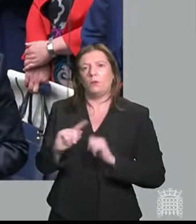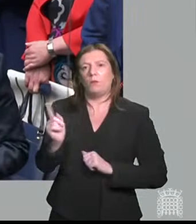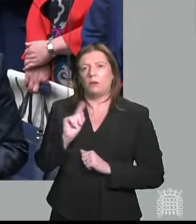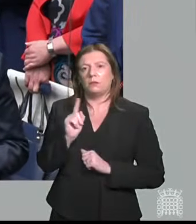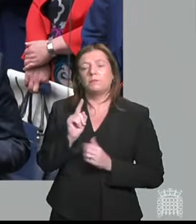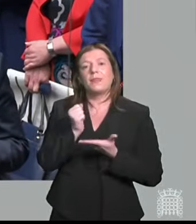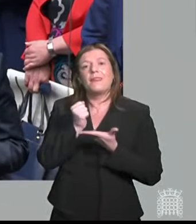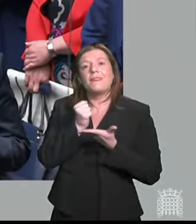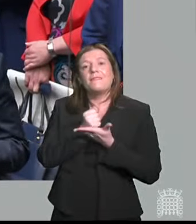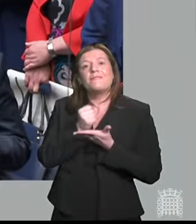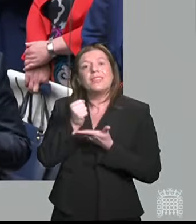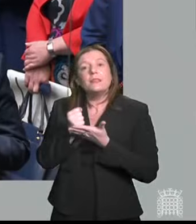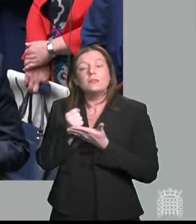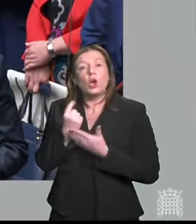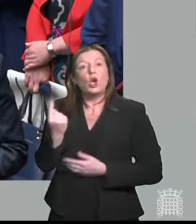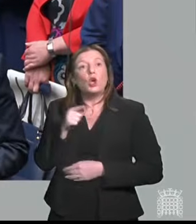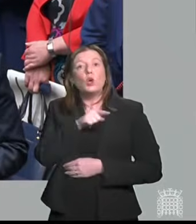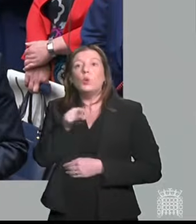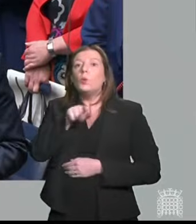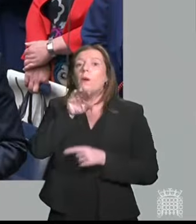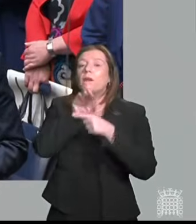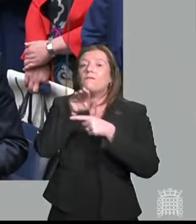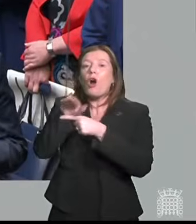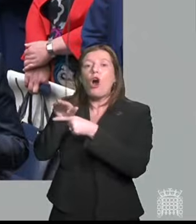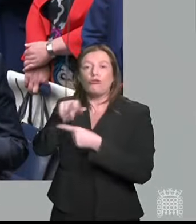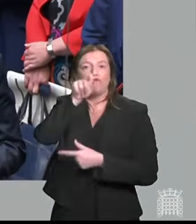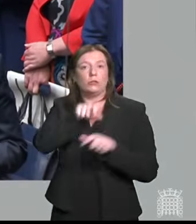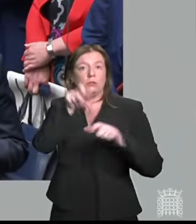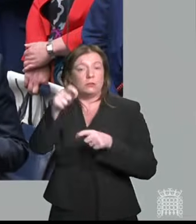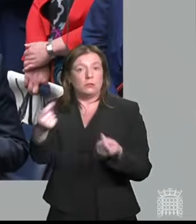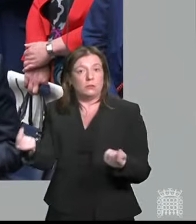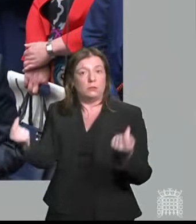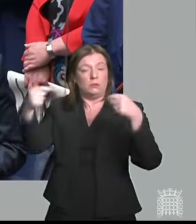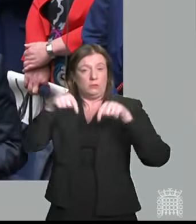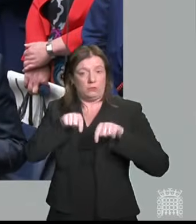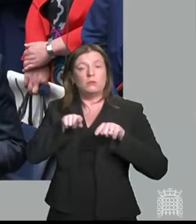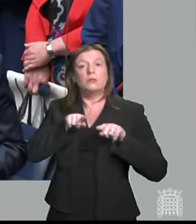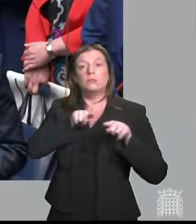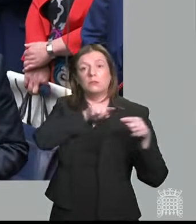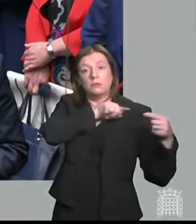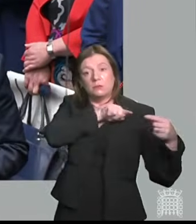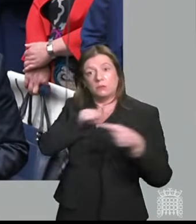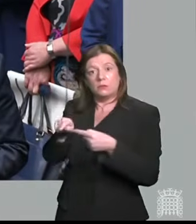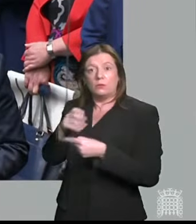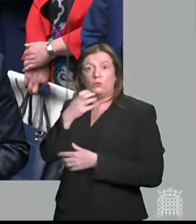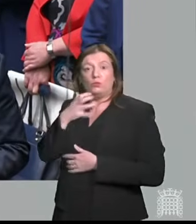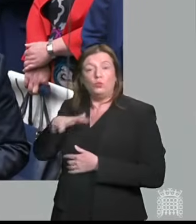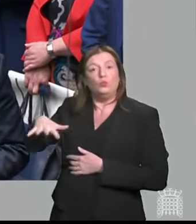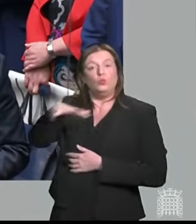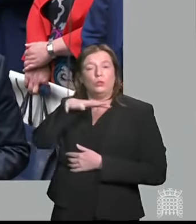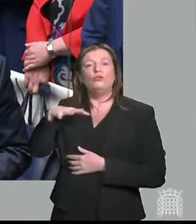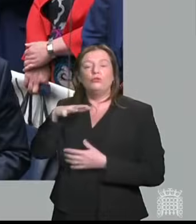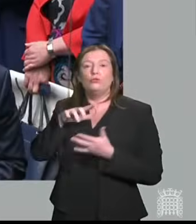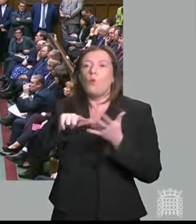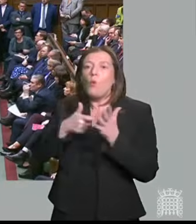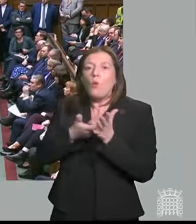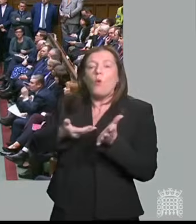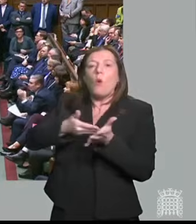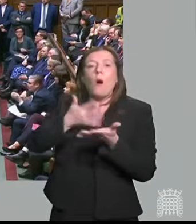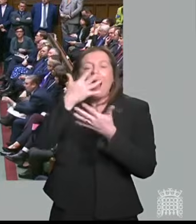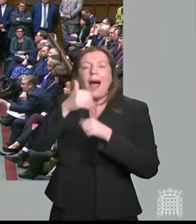the visas of any foreign national that commits an act of anti-Semitism or any other hate